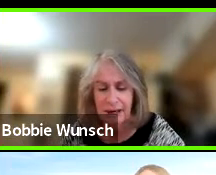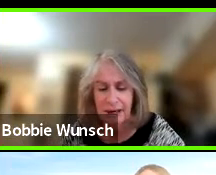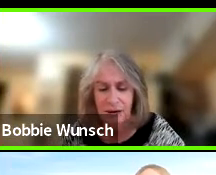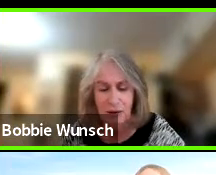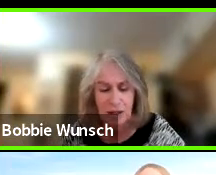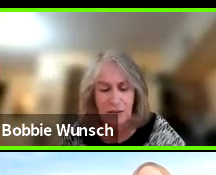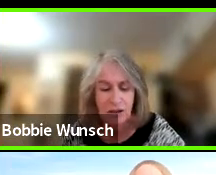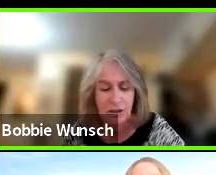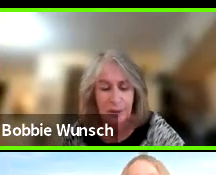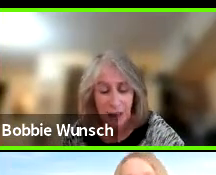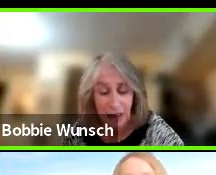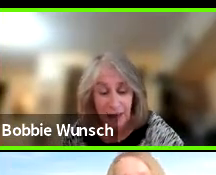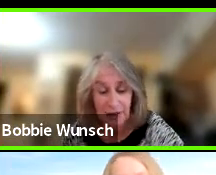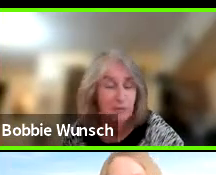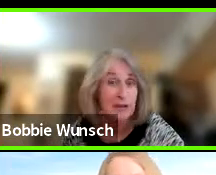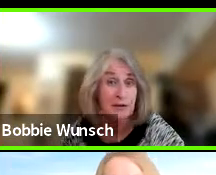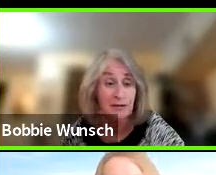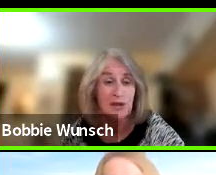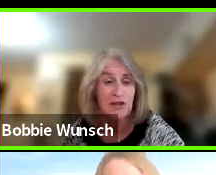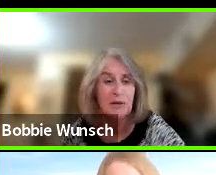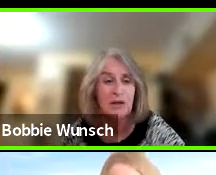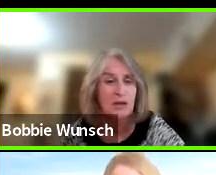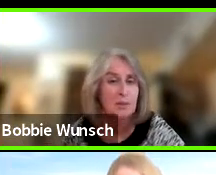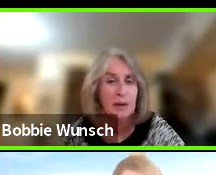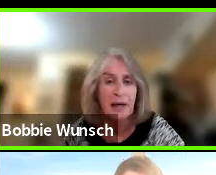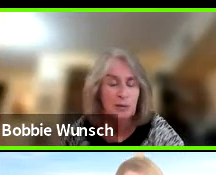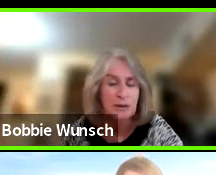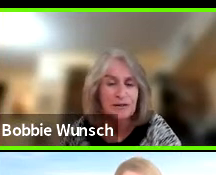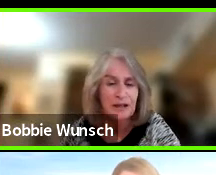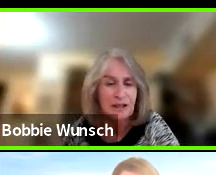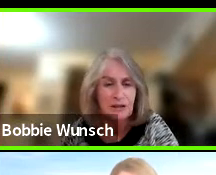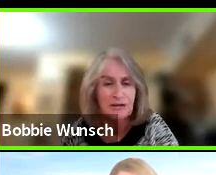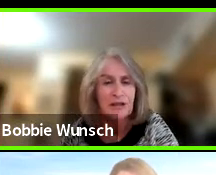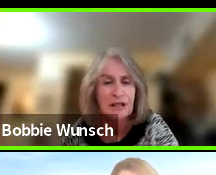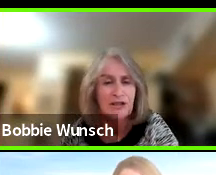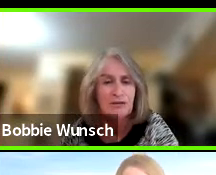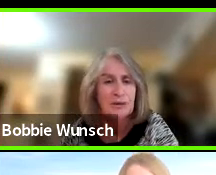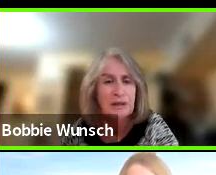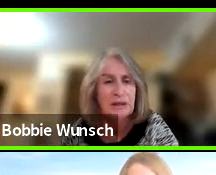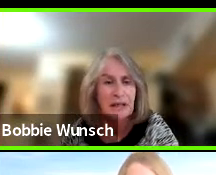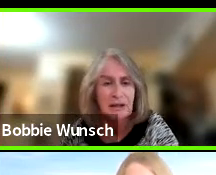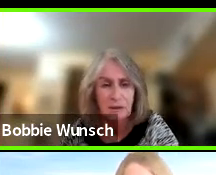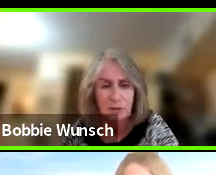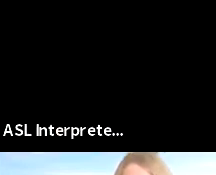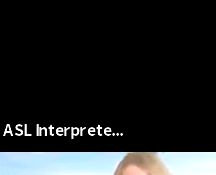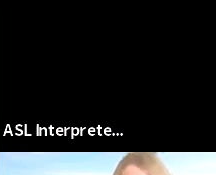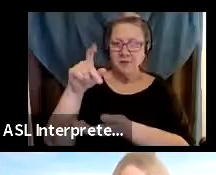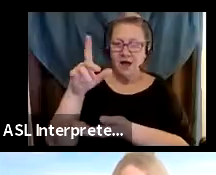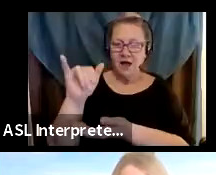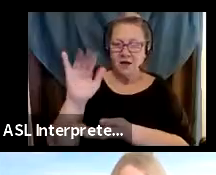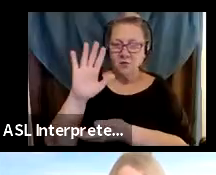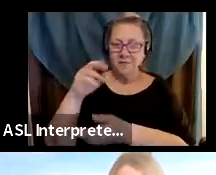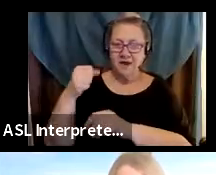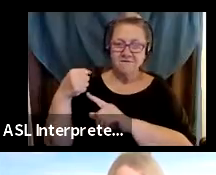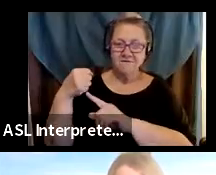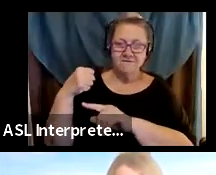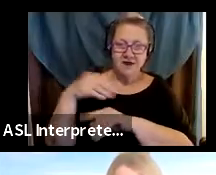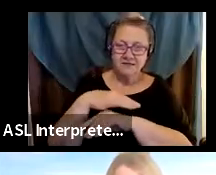about how our supply, or reinforce how our supply will be affected over the next few weeks? Anything more you want to